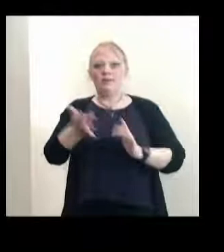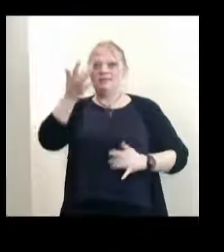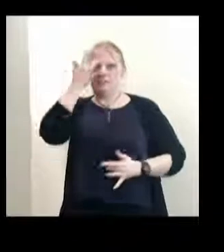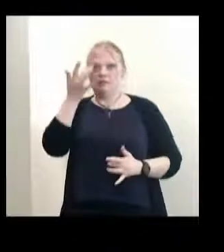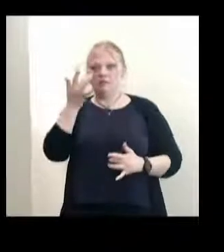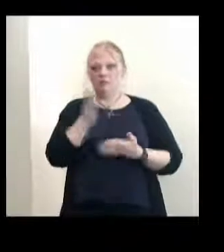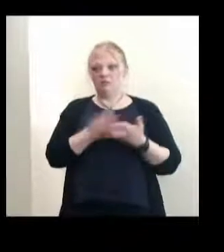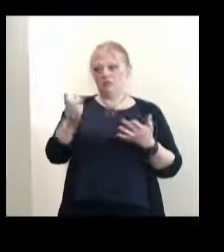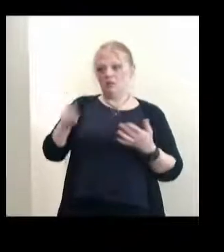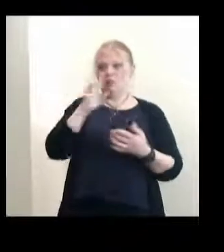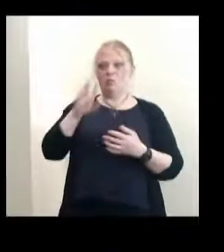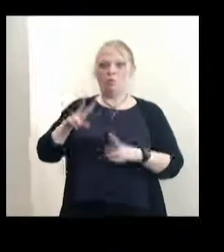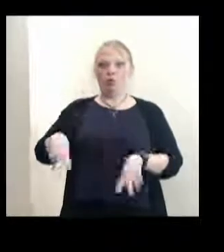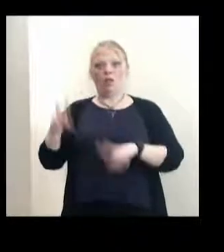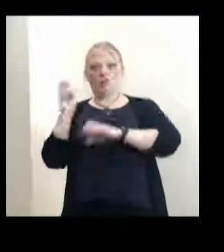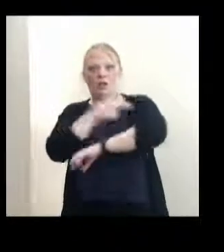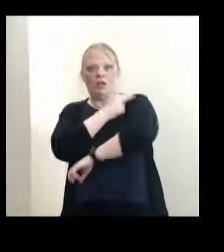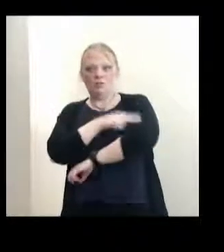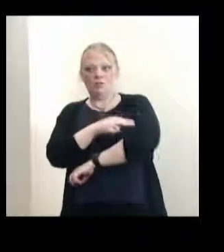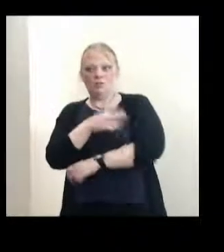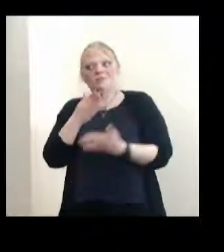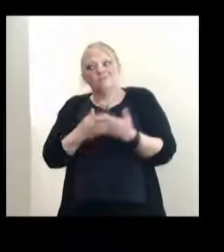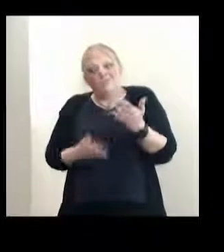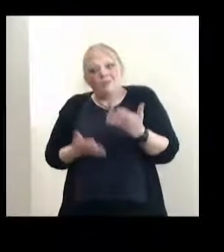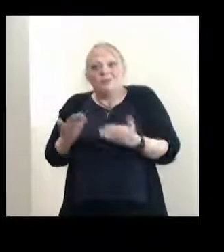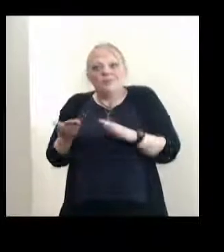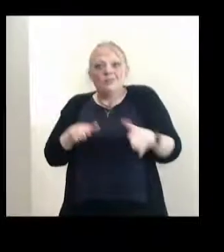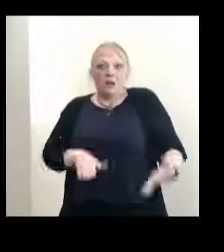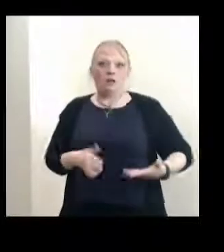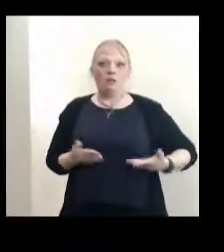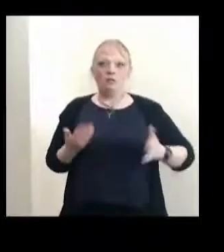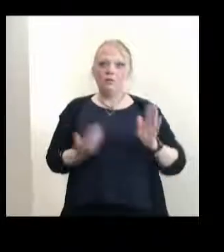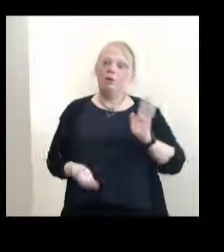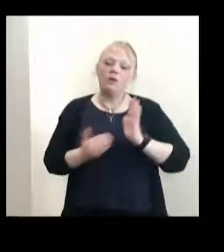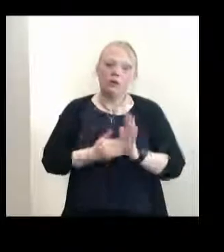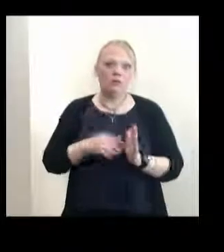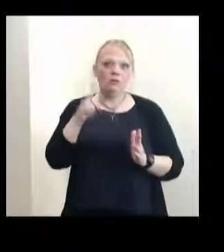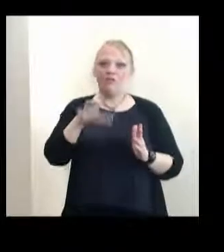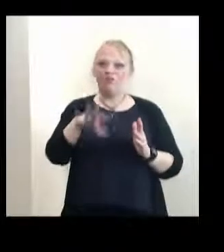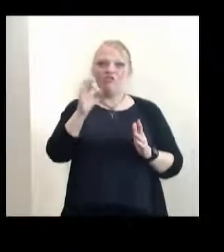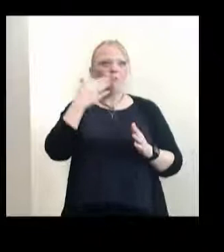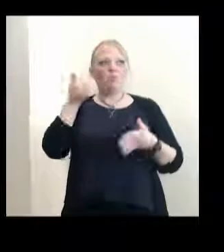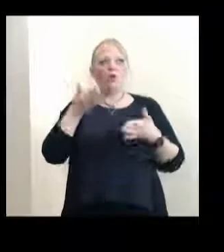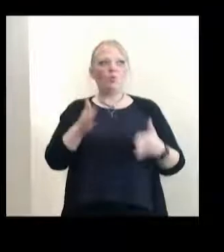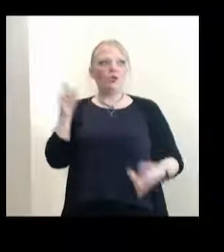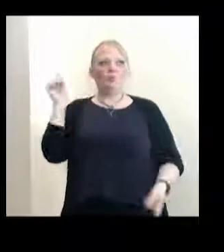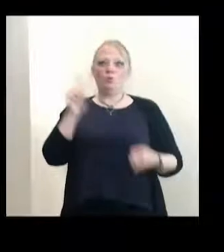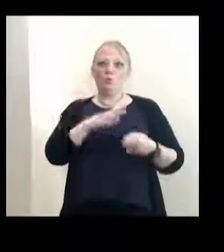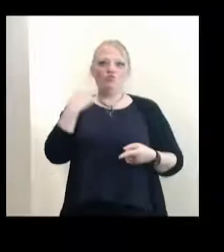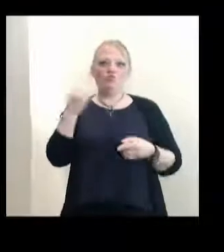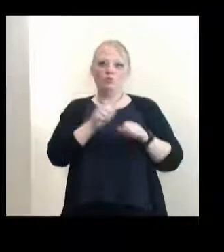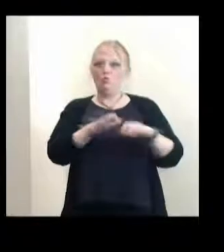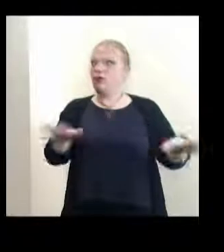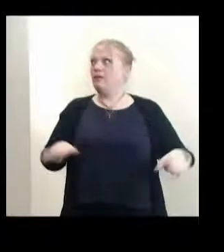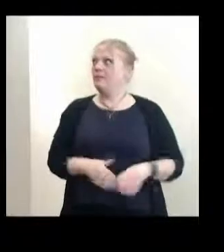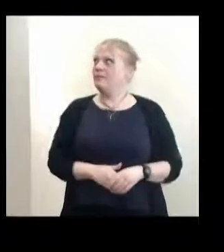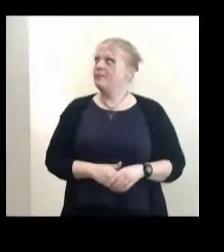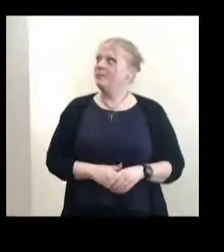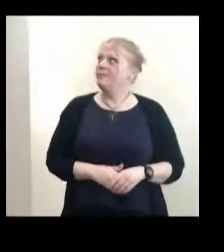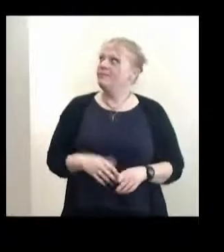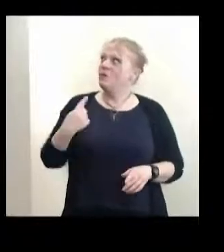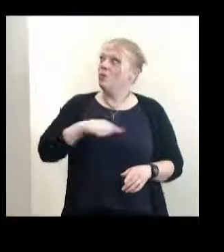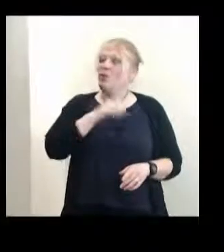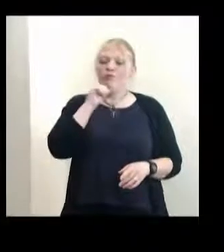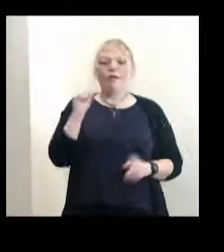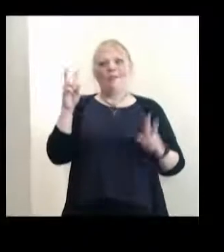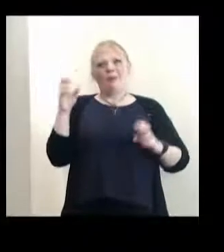these people will be hospitalized and some will die. So once again, we have to find a better way of reducing the risk of transmission. We are not back